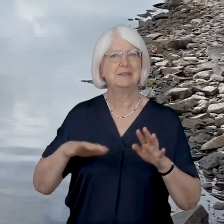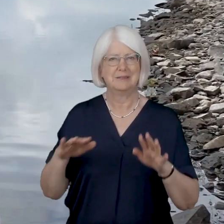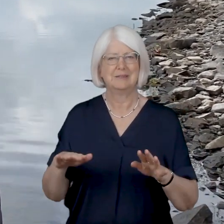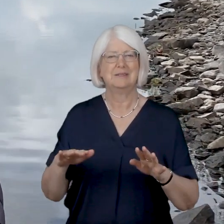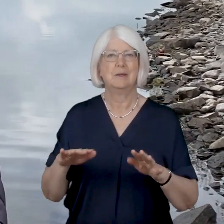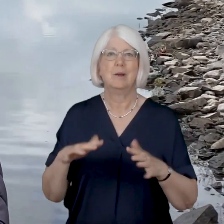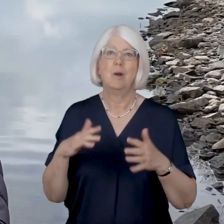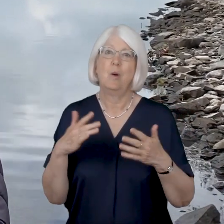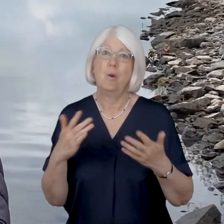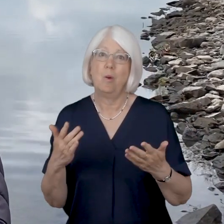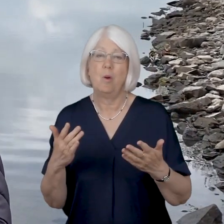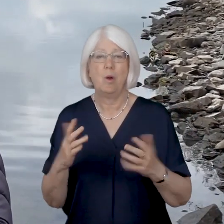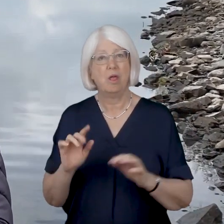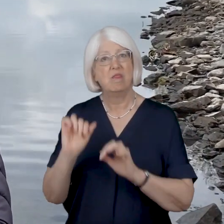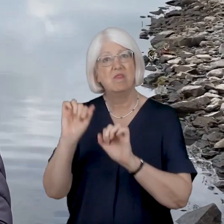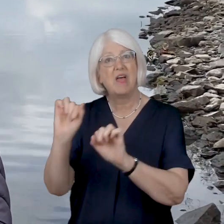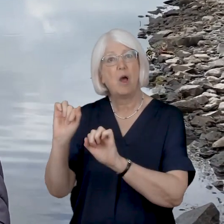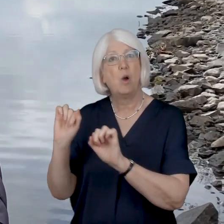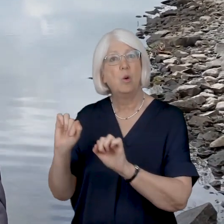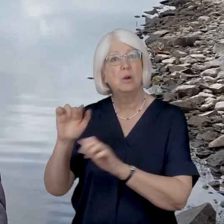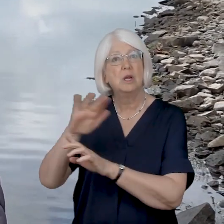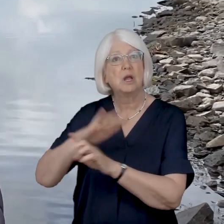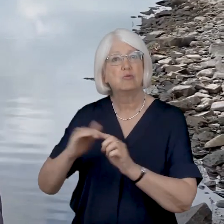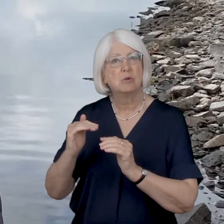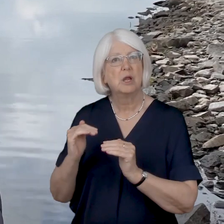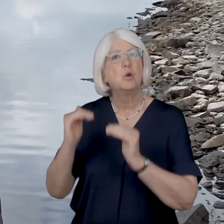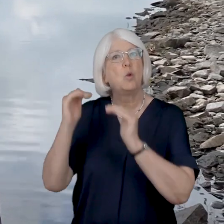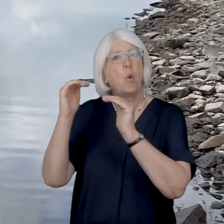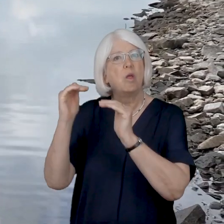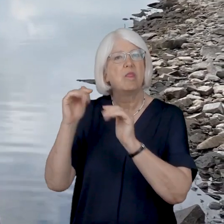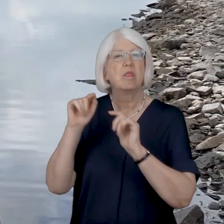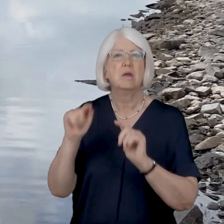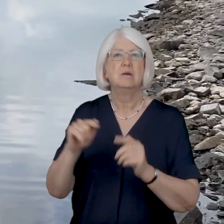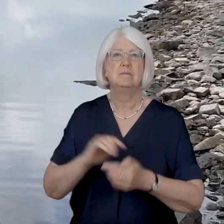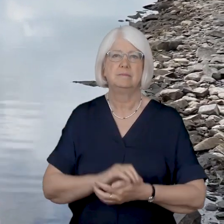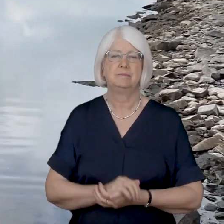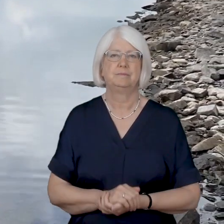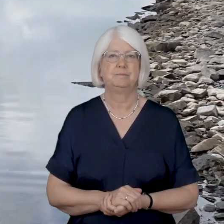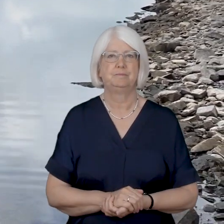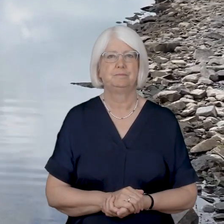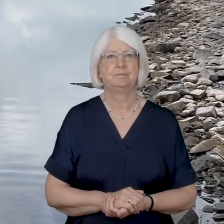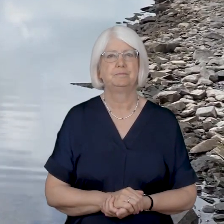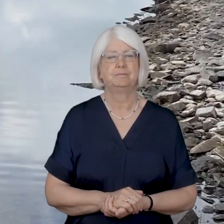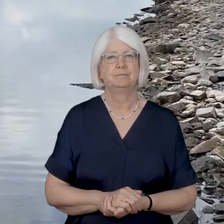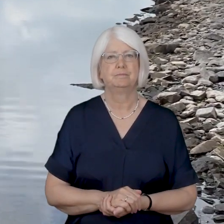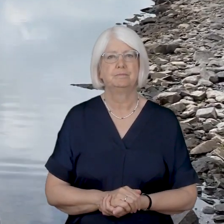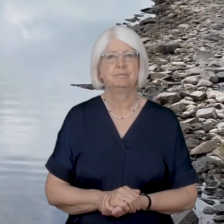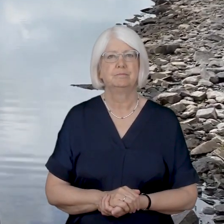or in the north of their own country.